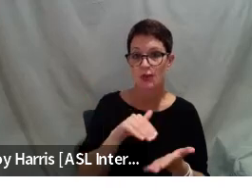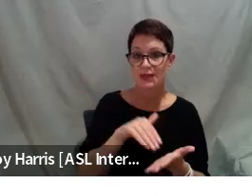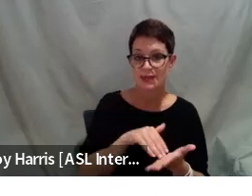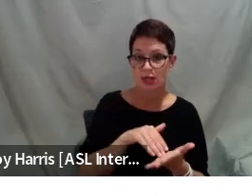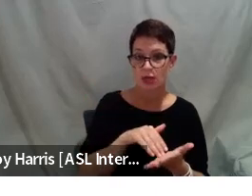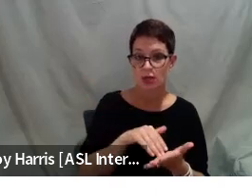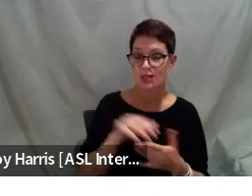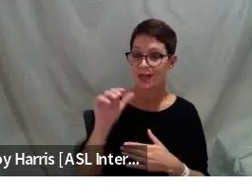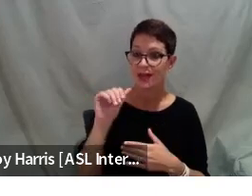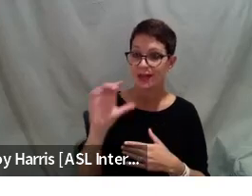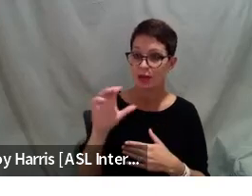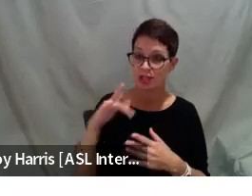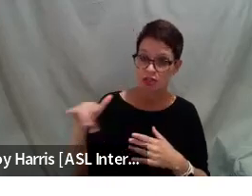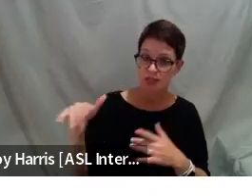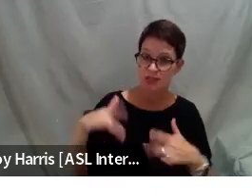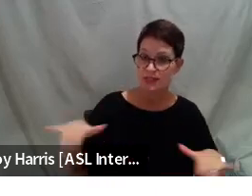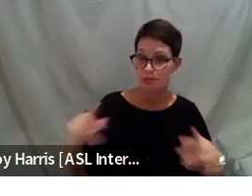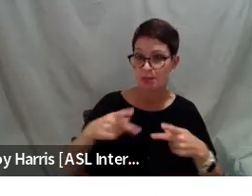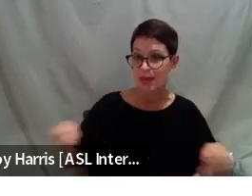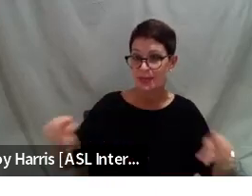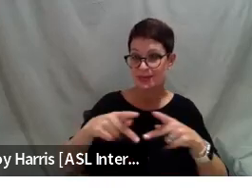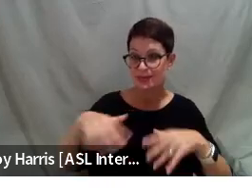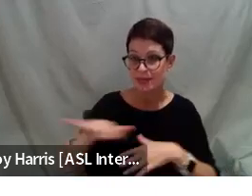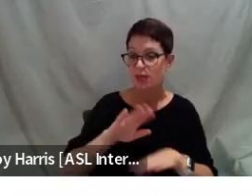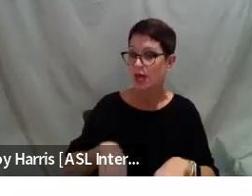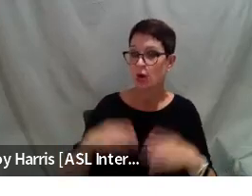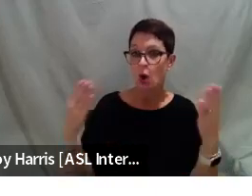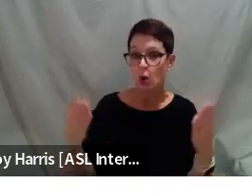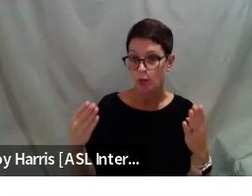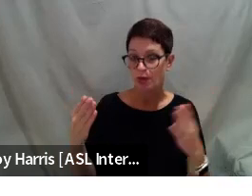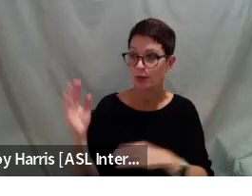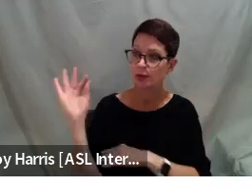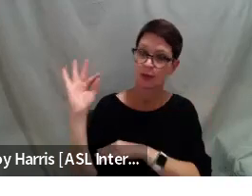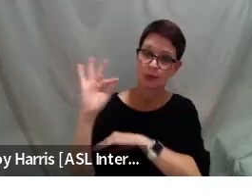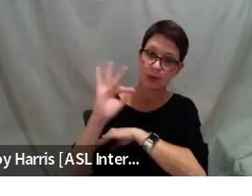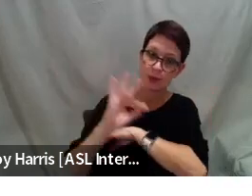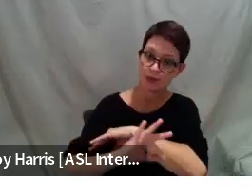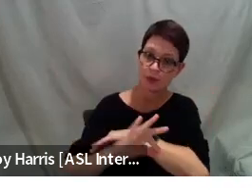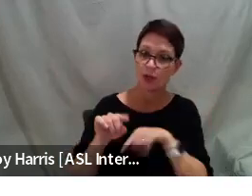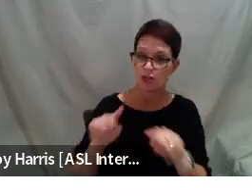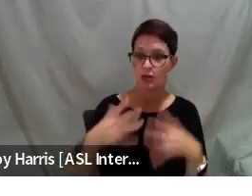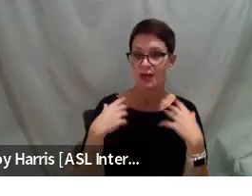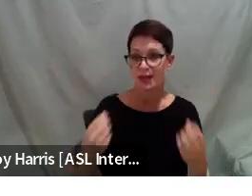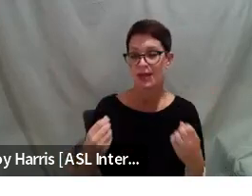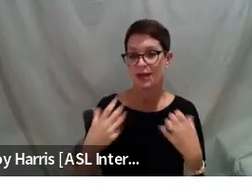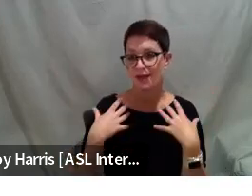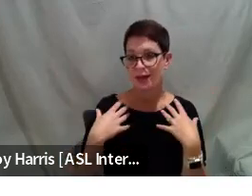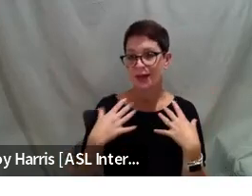are air-conditioned spaces that stay open late during a heat health